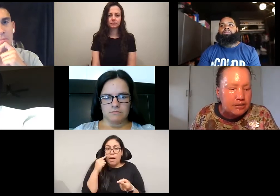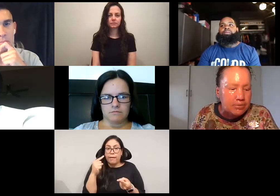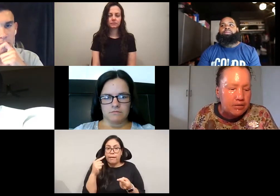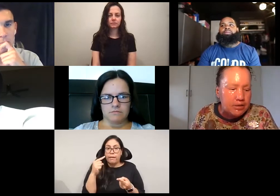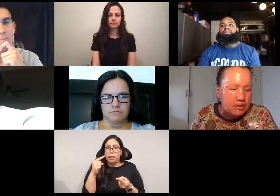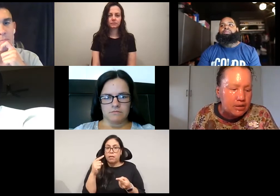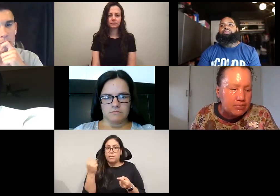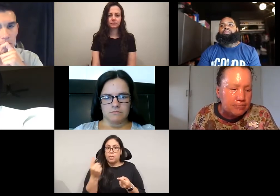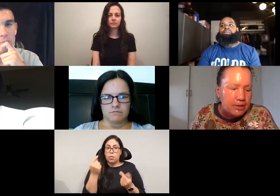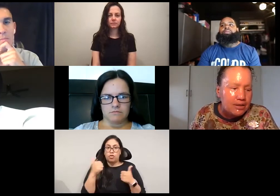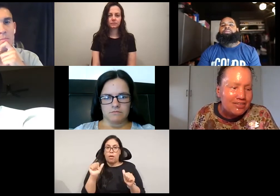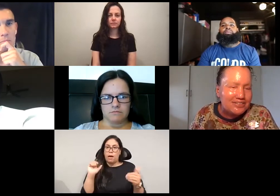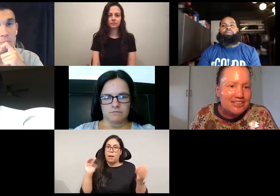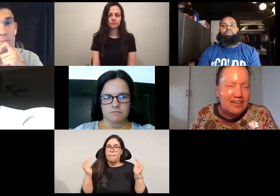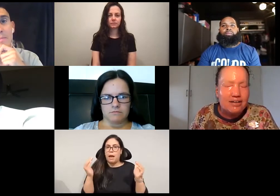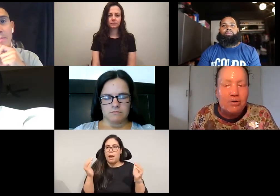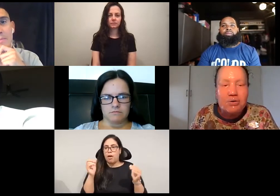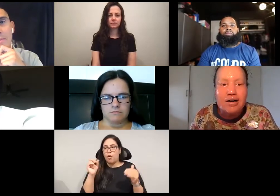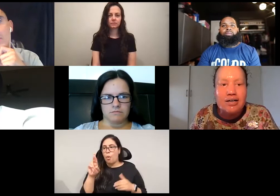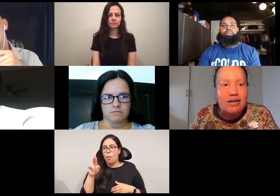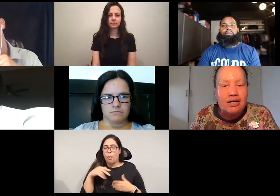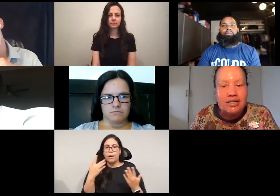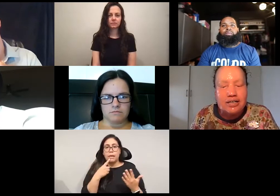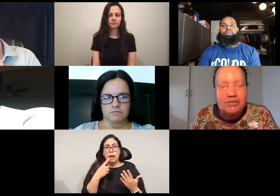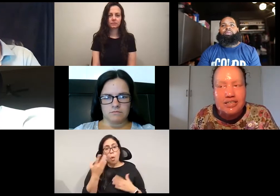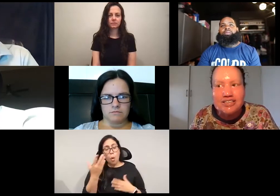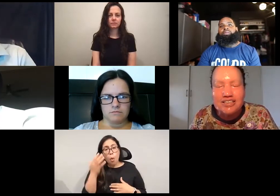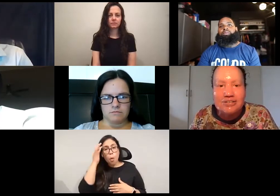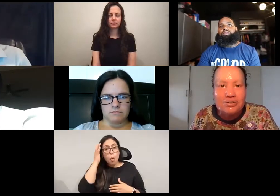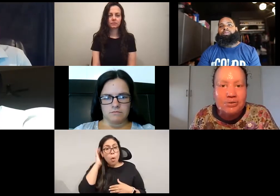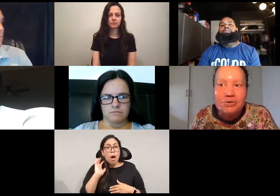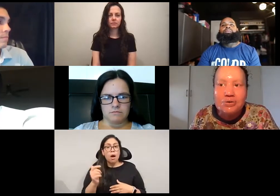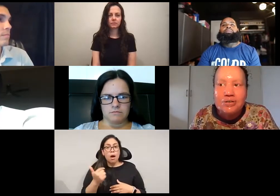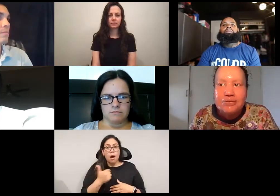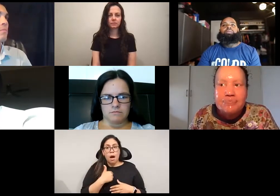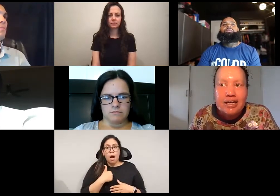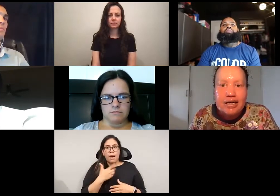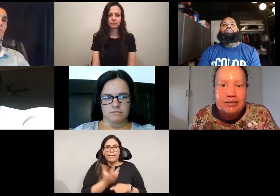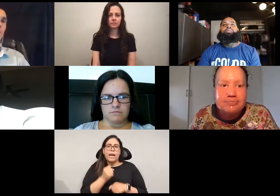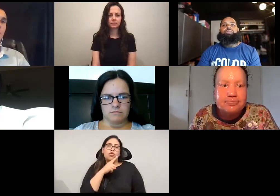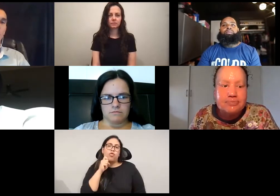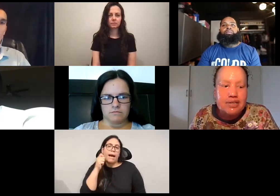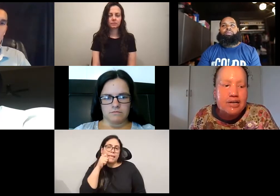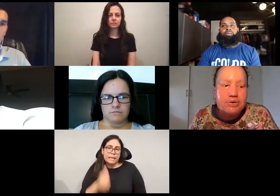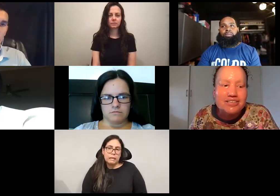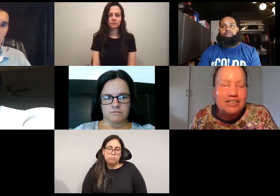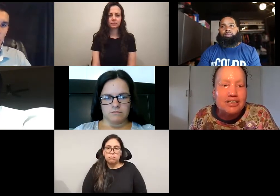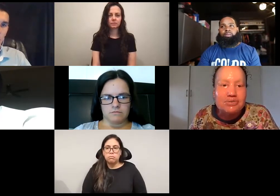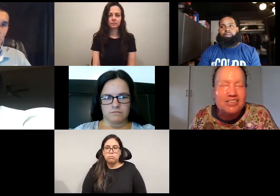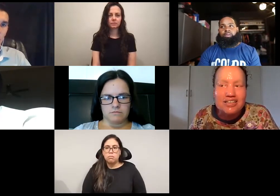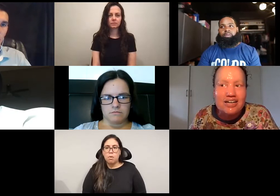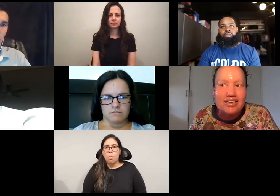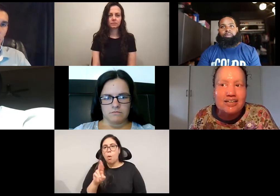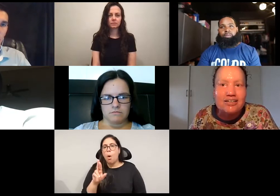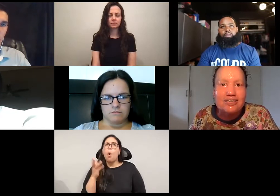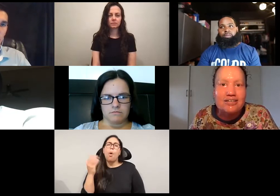my impairment, they'll say, oh, I get dry skin, or I know exactly what